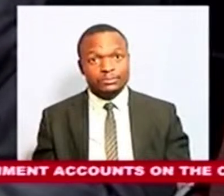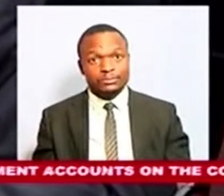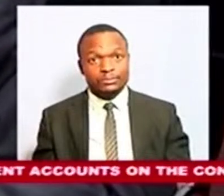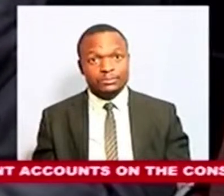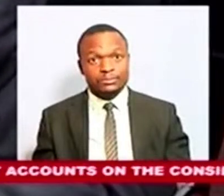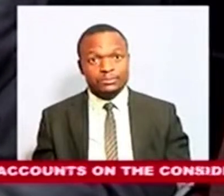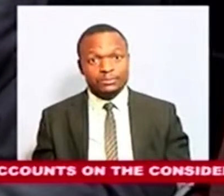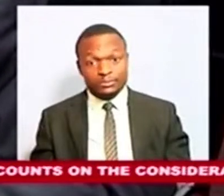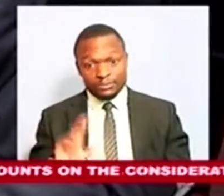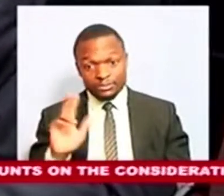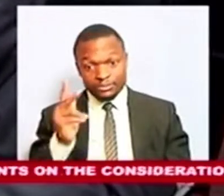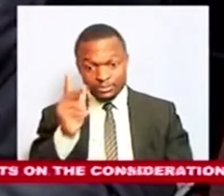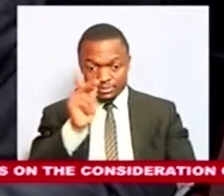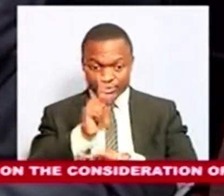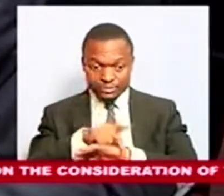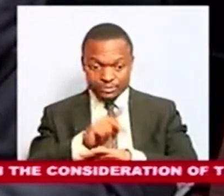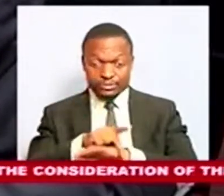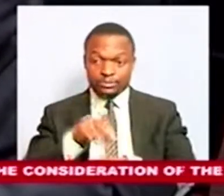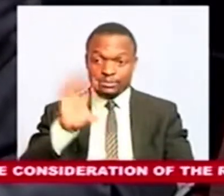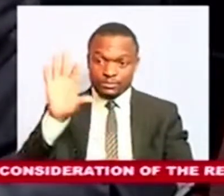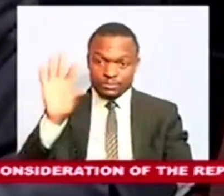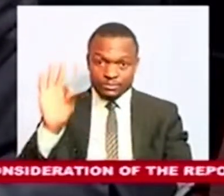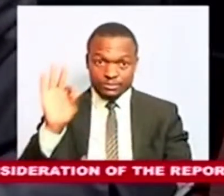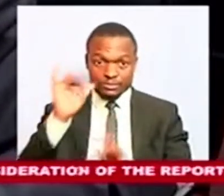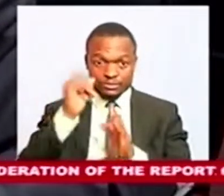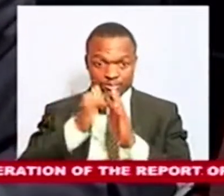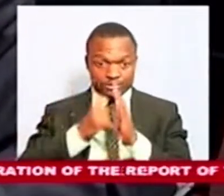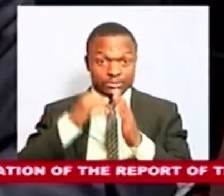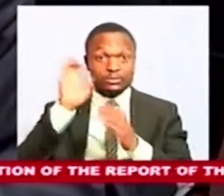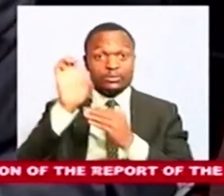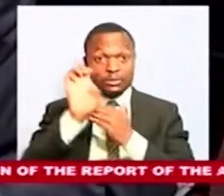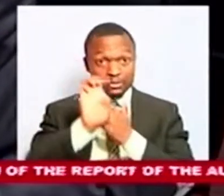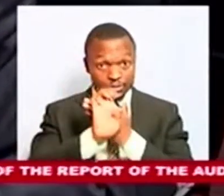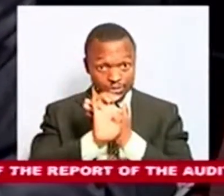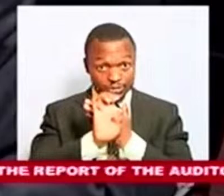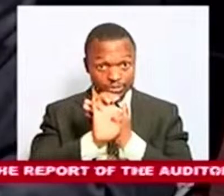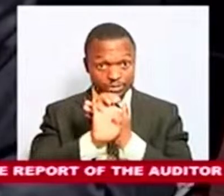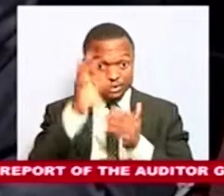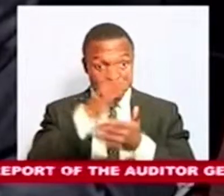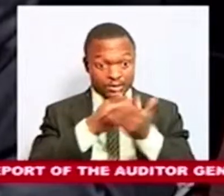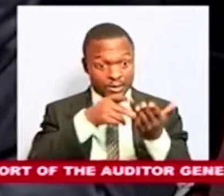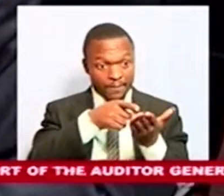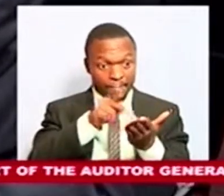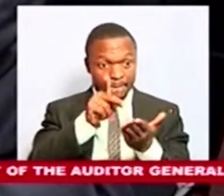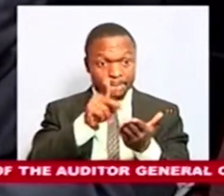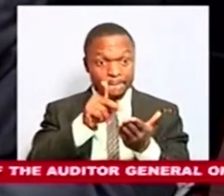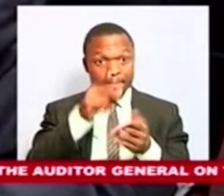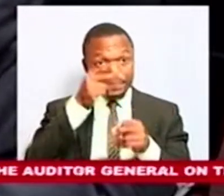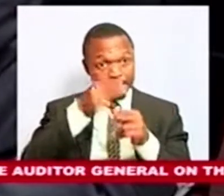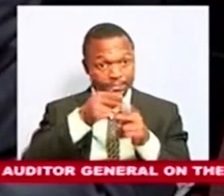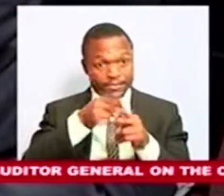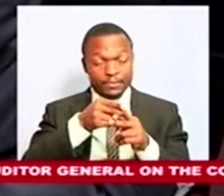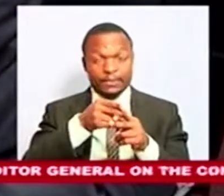the third project, which is 9th June, some payment, contractor name was